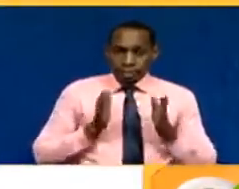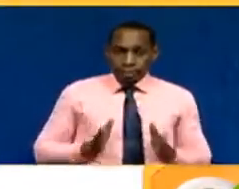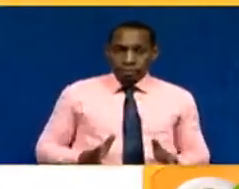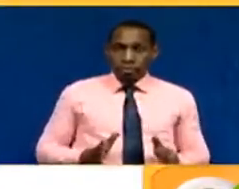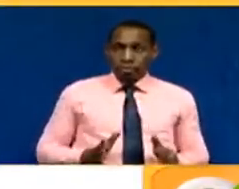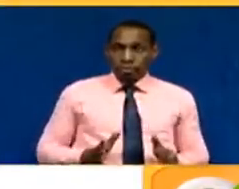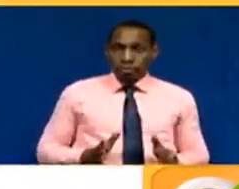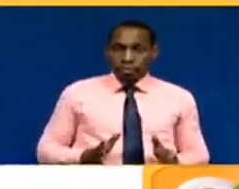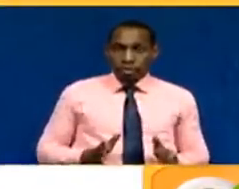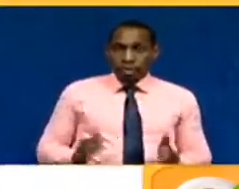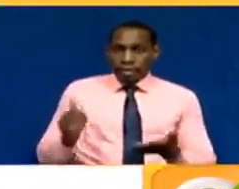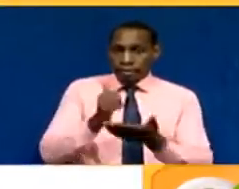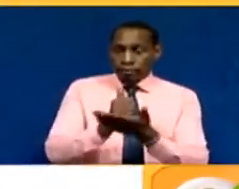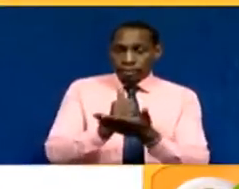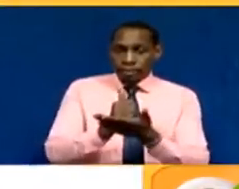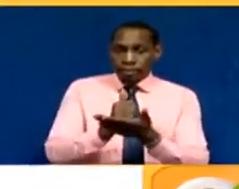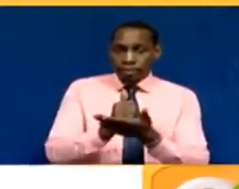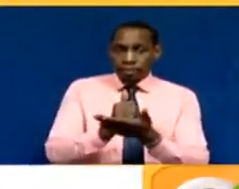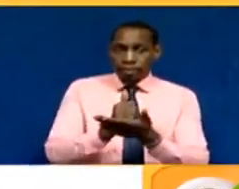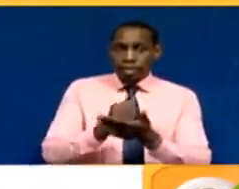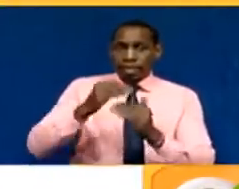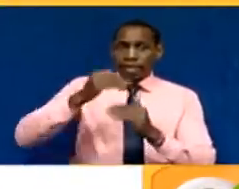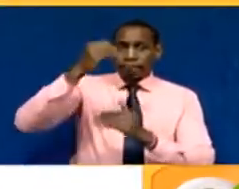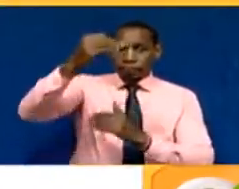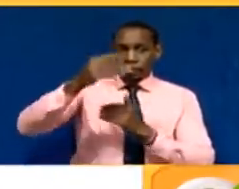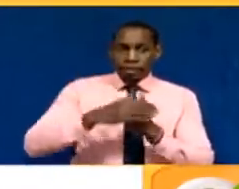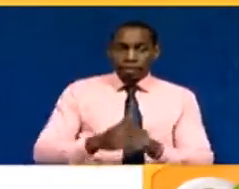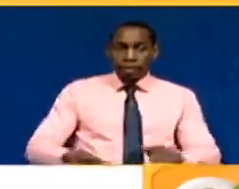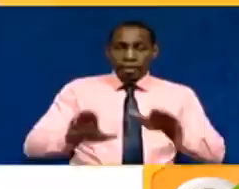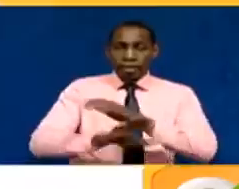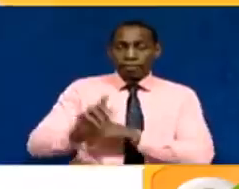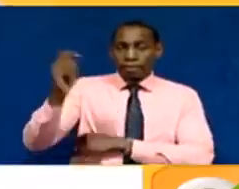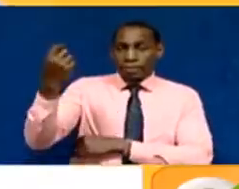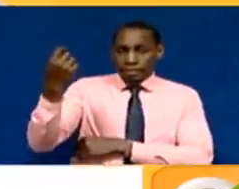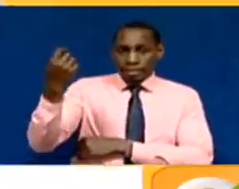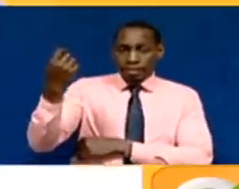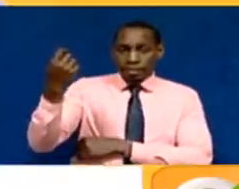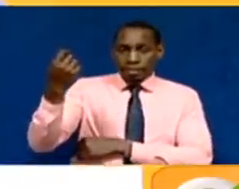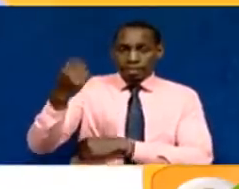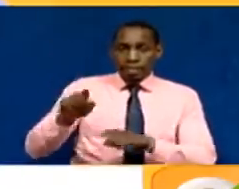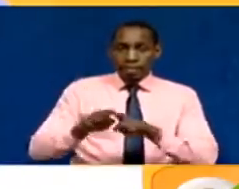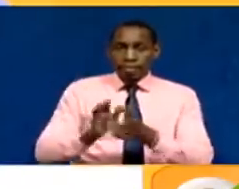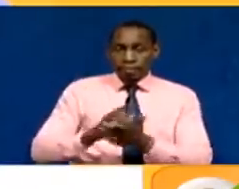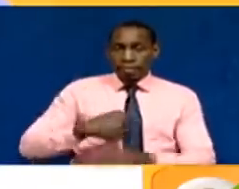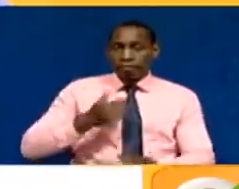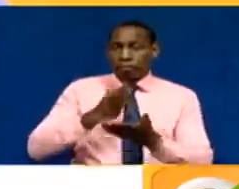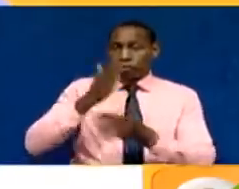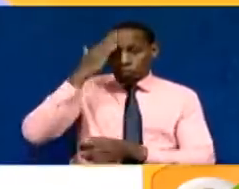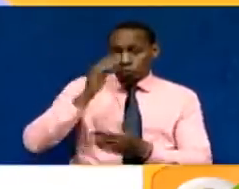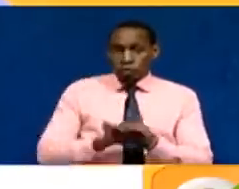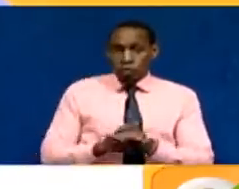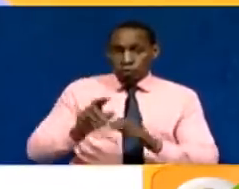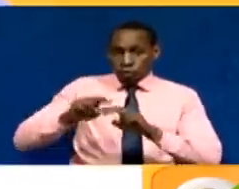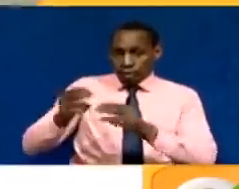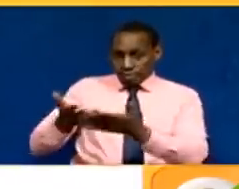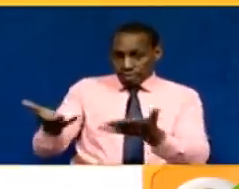person and the office of future deputy presidents who I am sure they are